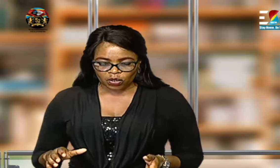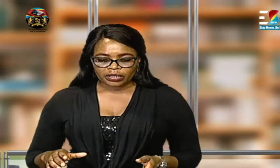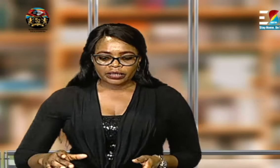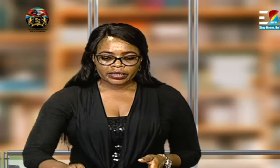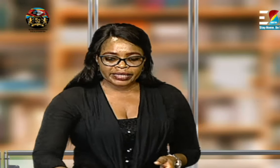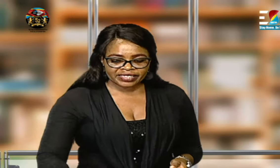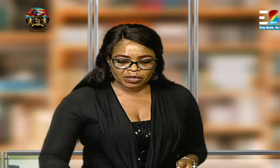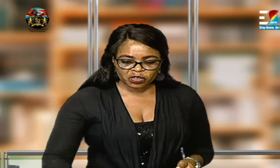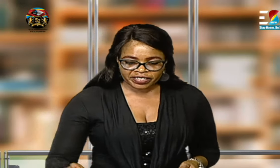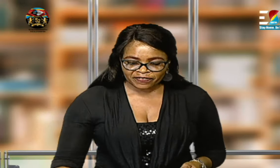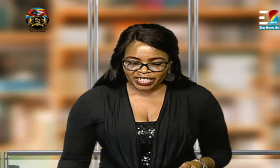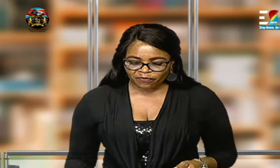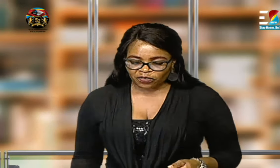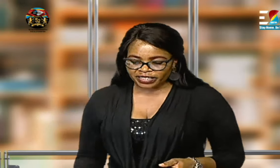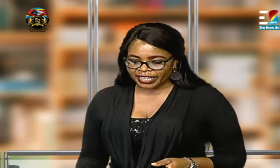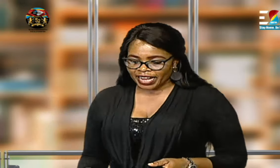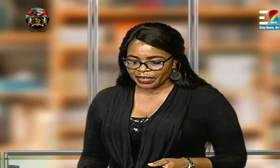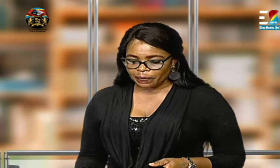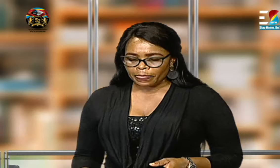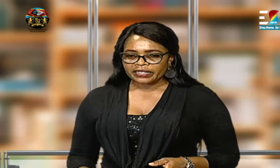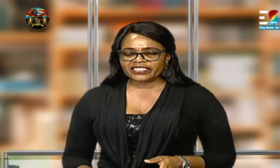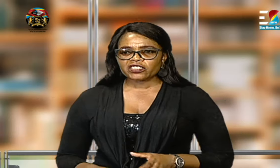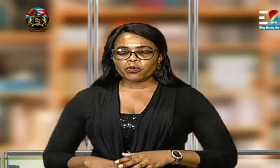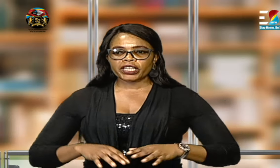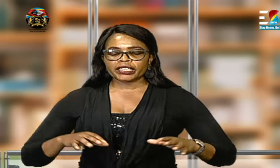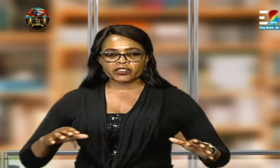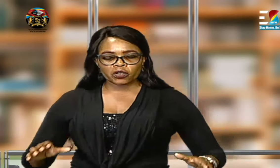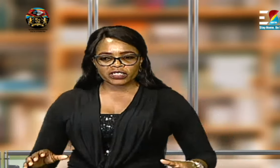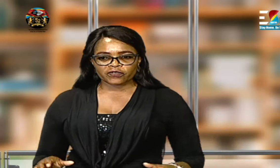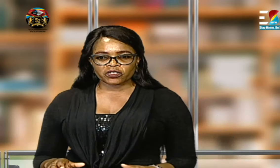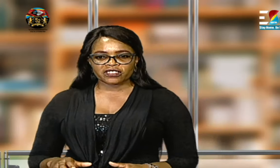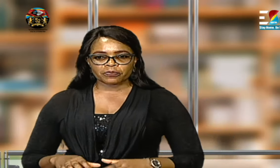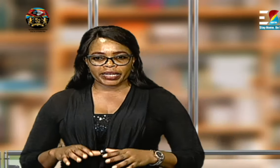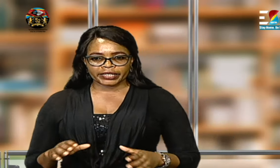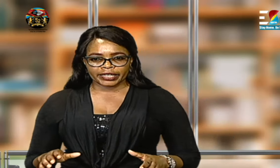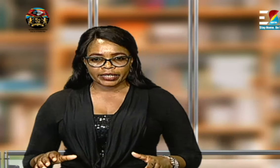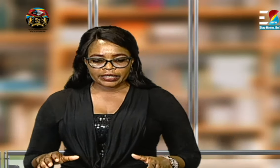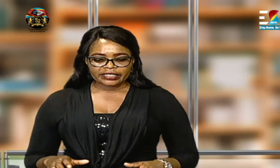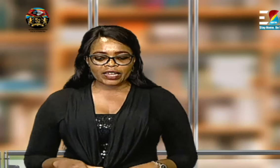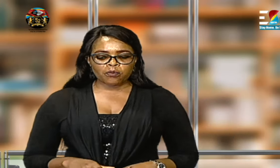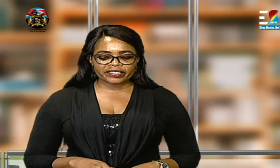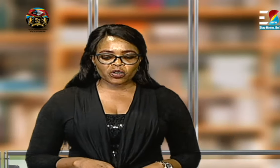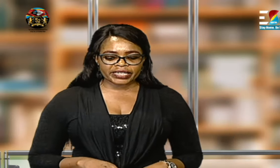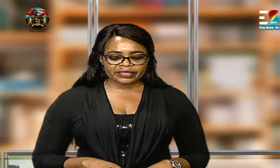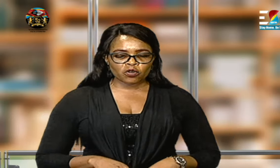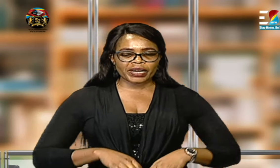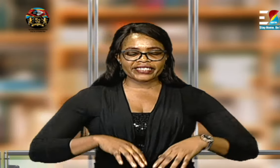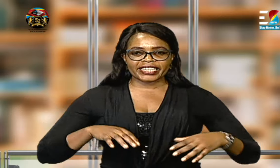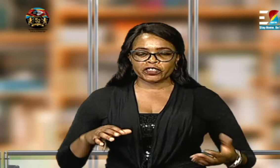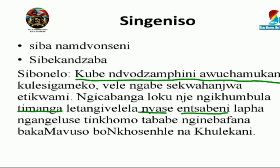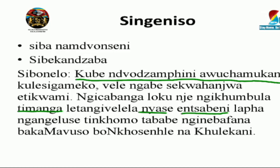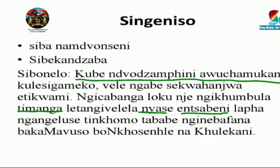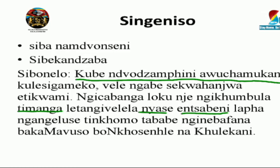sihloko. Ngiyathemba solo siyevana mfundzi ekhaya. Sesisibukile ke sihloko sethu ukuthi sisibhalile